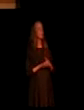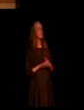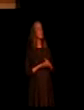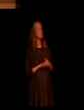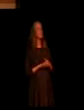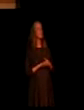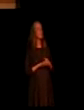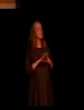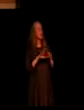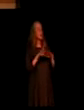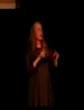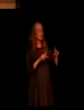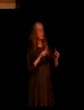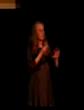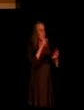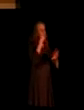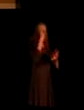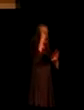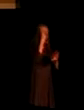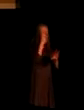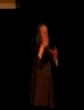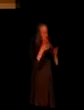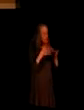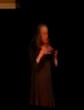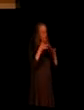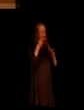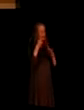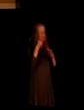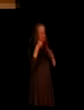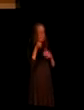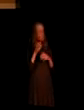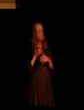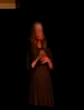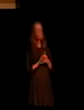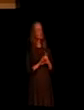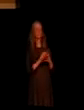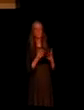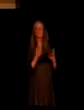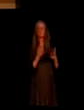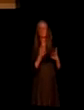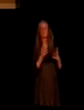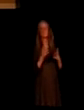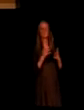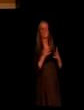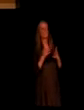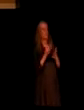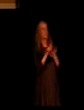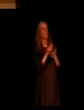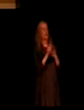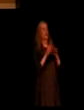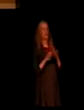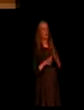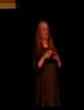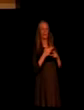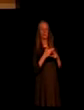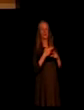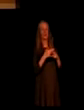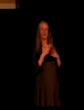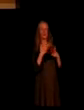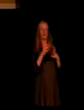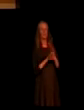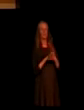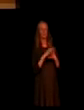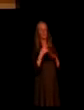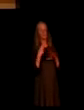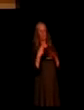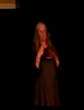The politicians listened to it. And so Rockstrom, the lead author, I had lunch with